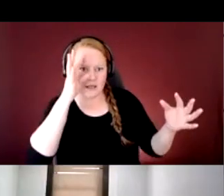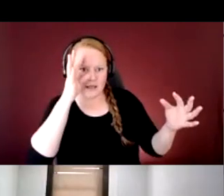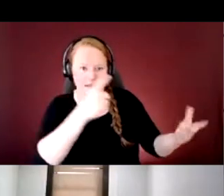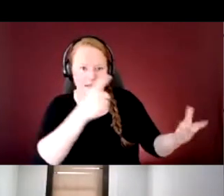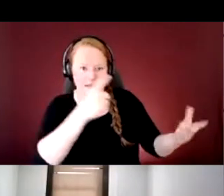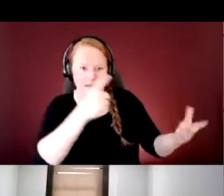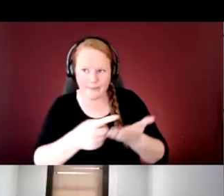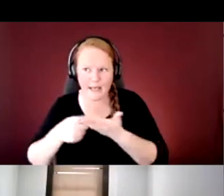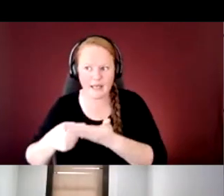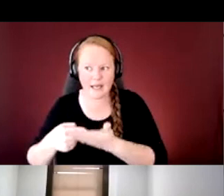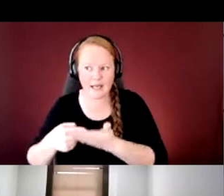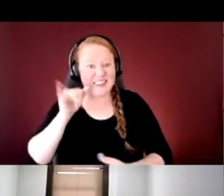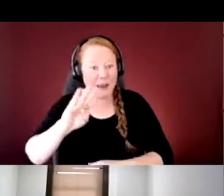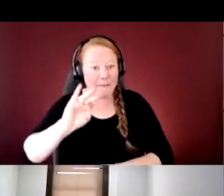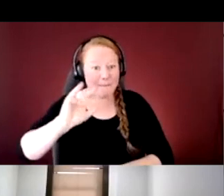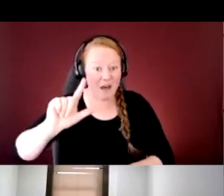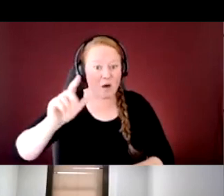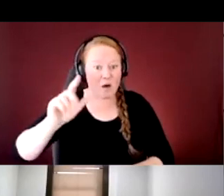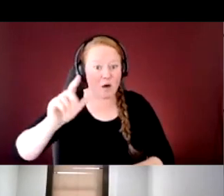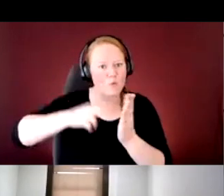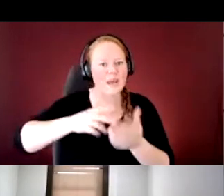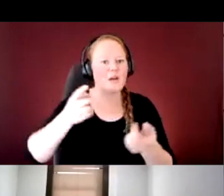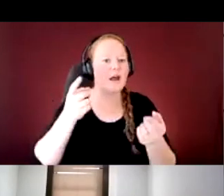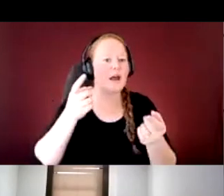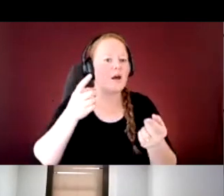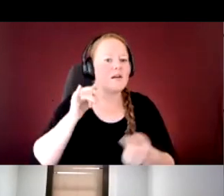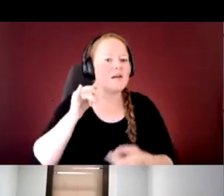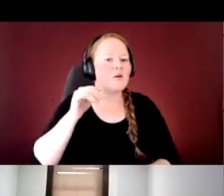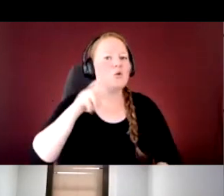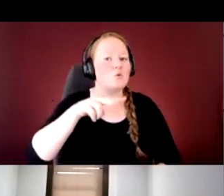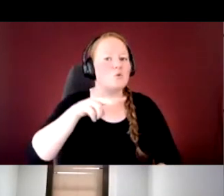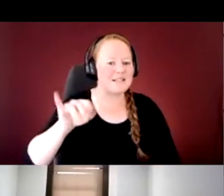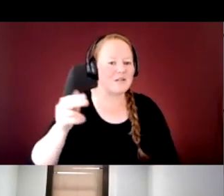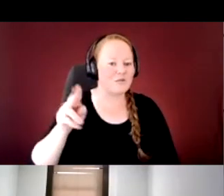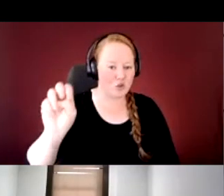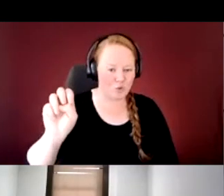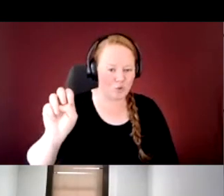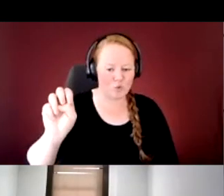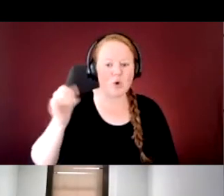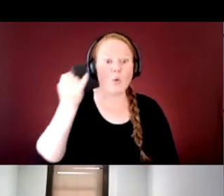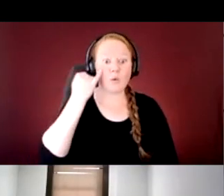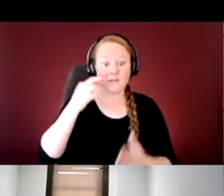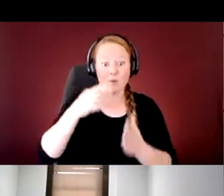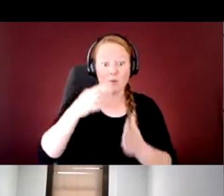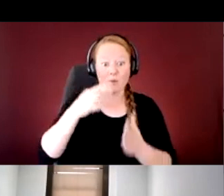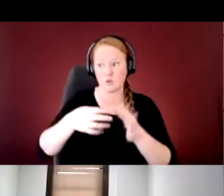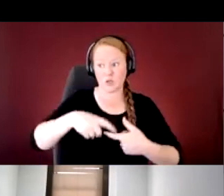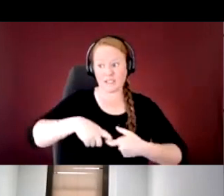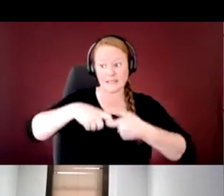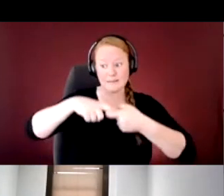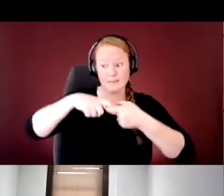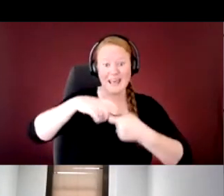second read on the 25th of June. If the Board of Aldermen votes to suspend the rules, and if ENA holds